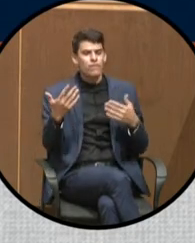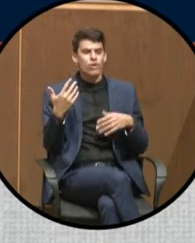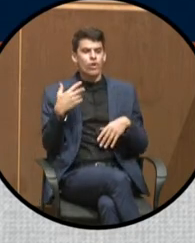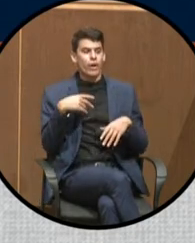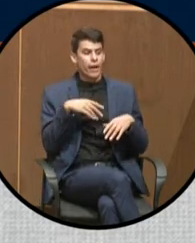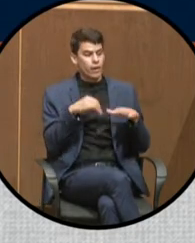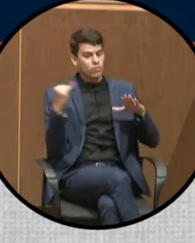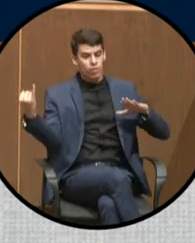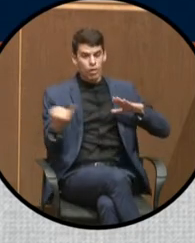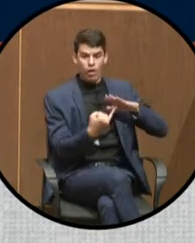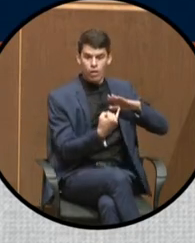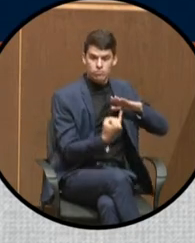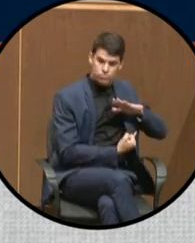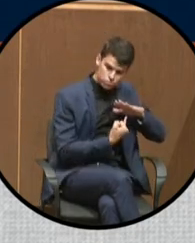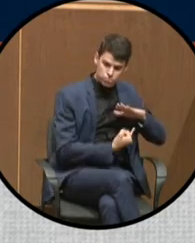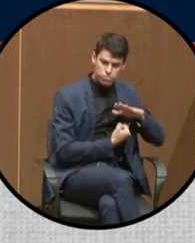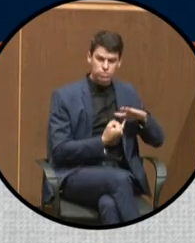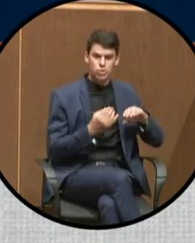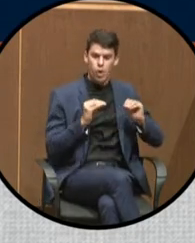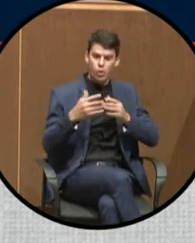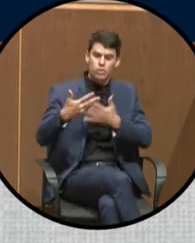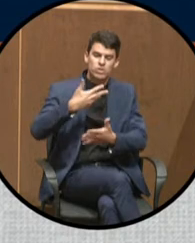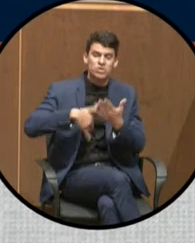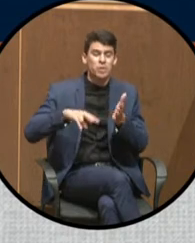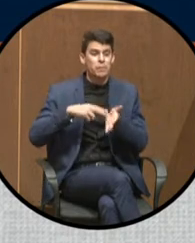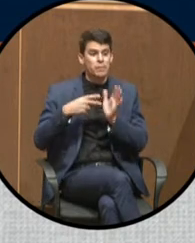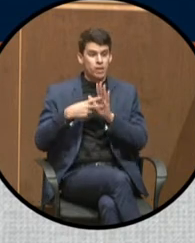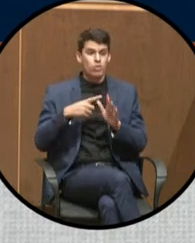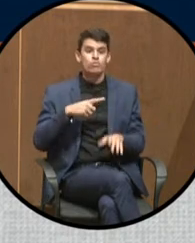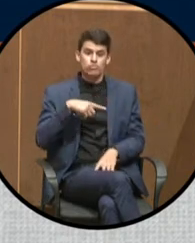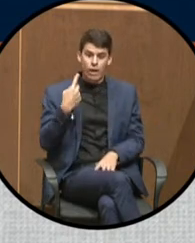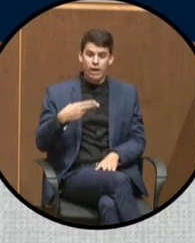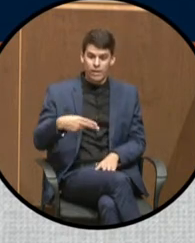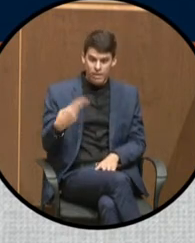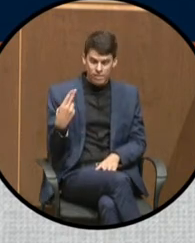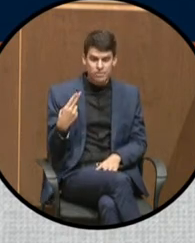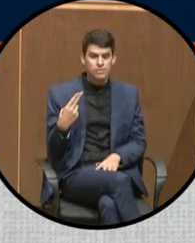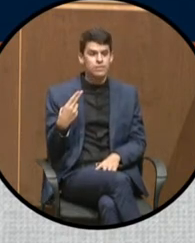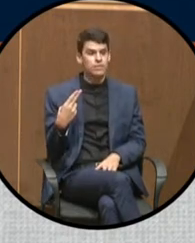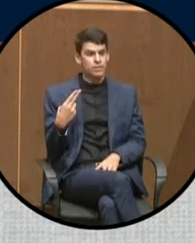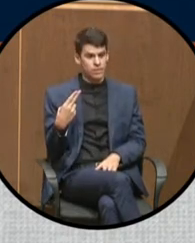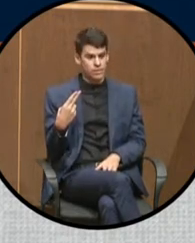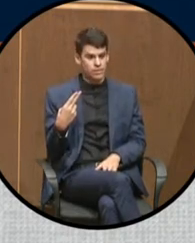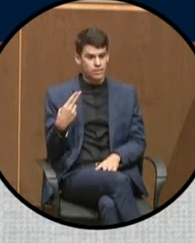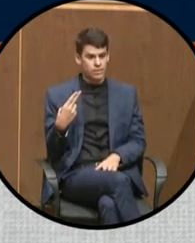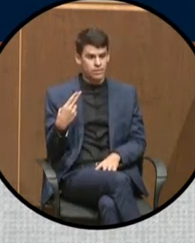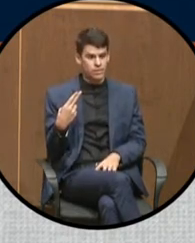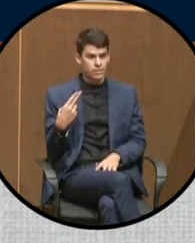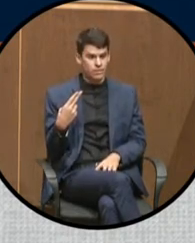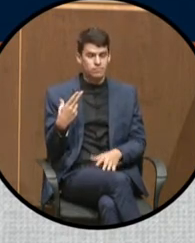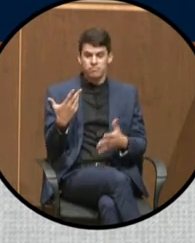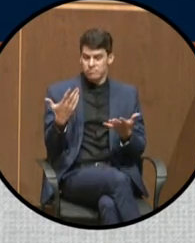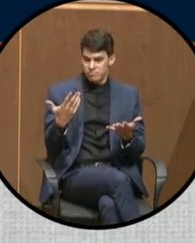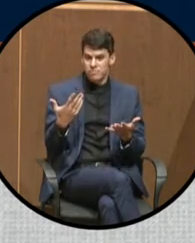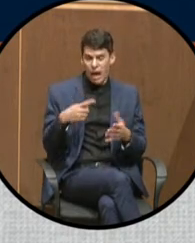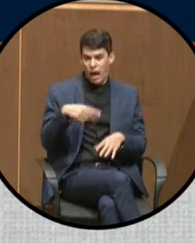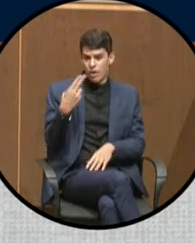and recreational gatherings pose a risk of adverse and unintended consequences.